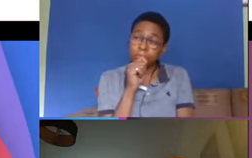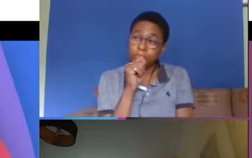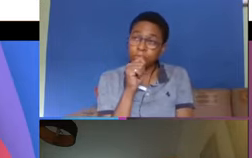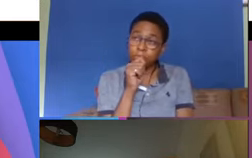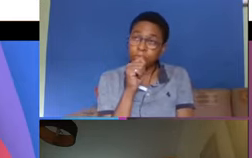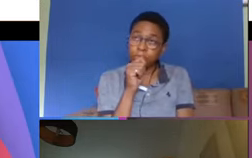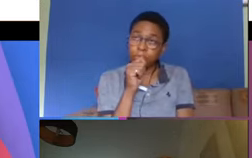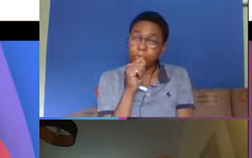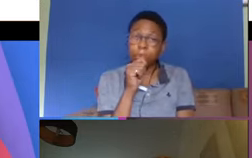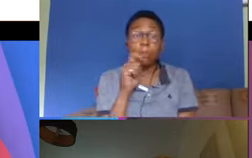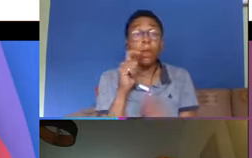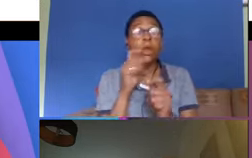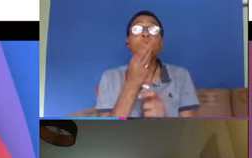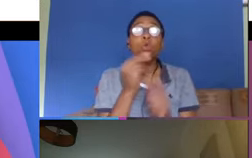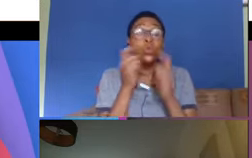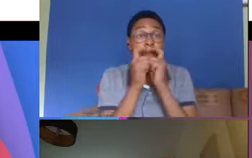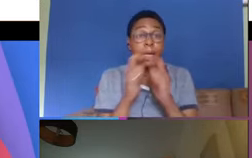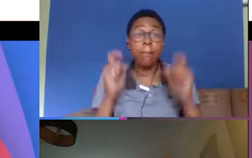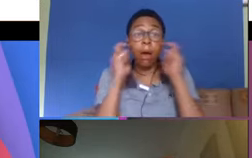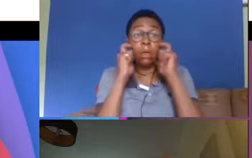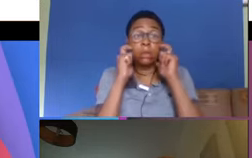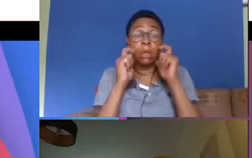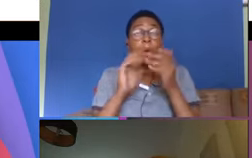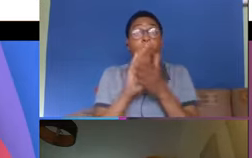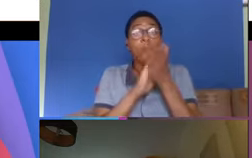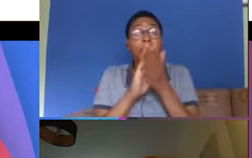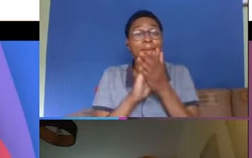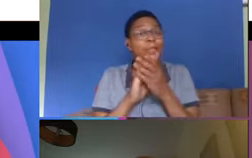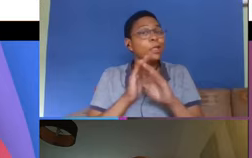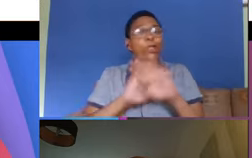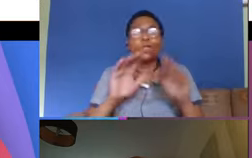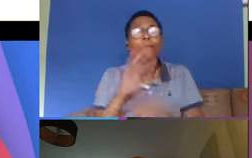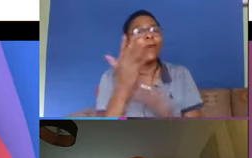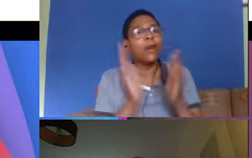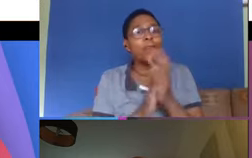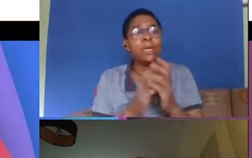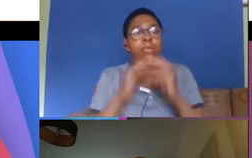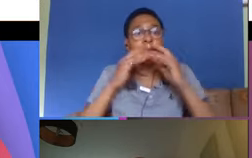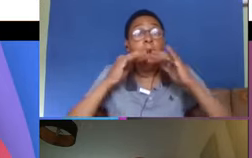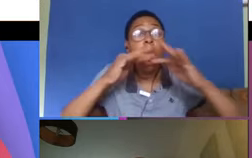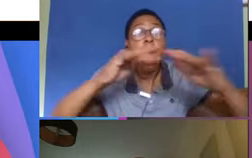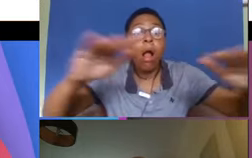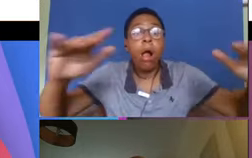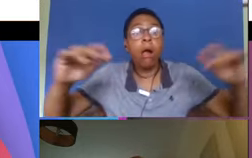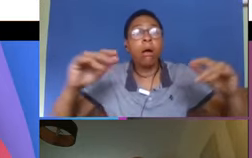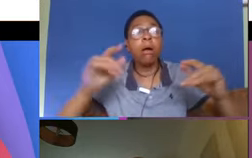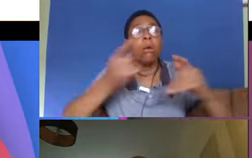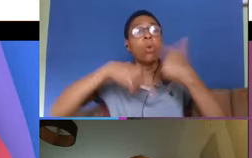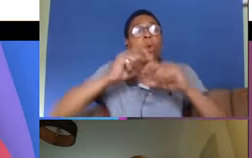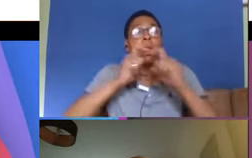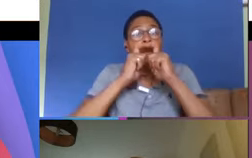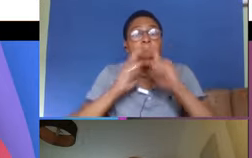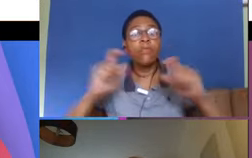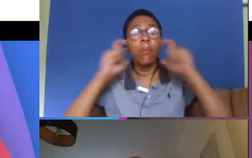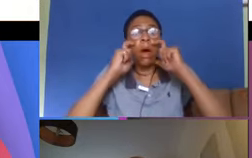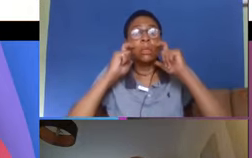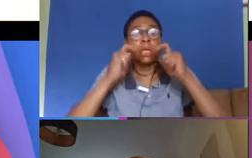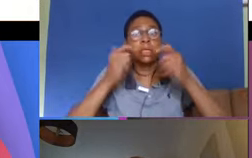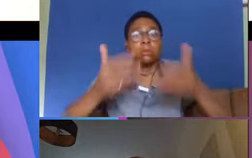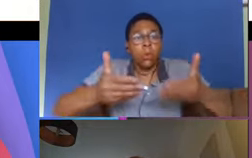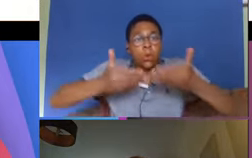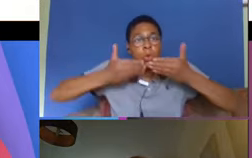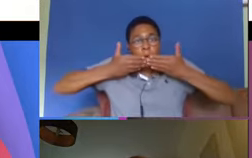that mask will negate that 5 mm and bring it back down to a normal sort of level. The other interesting thing is,